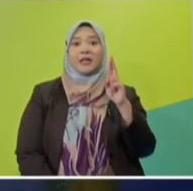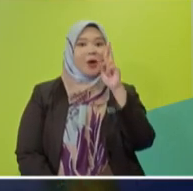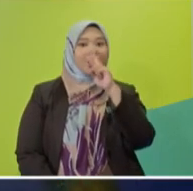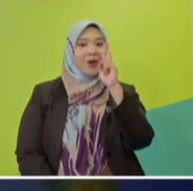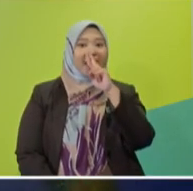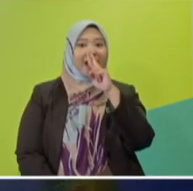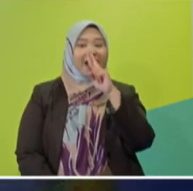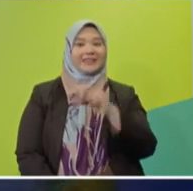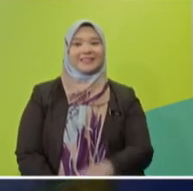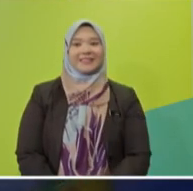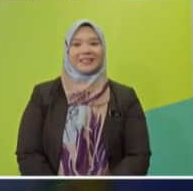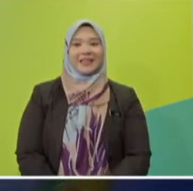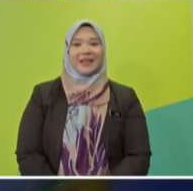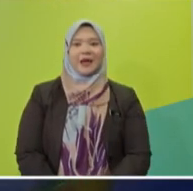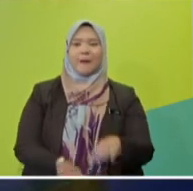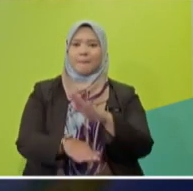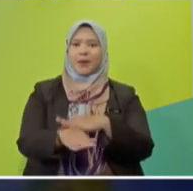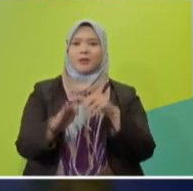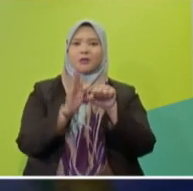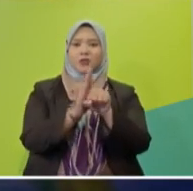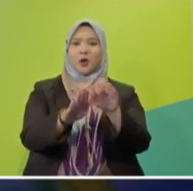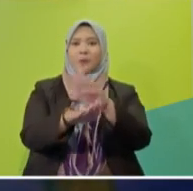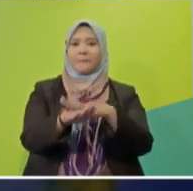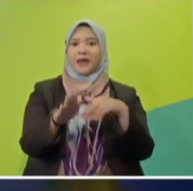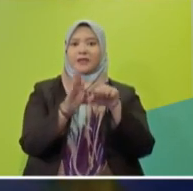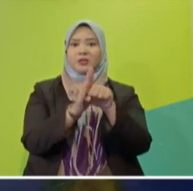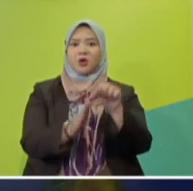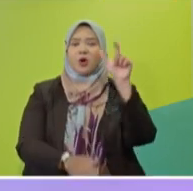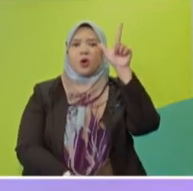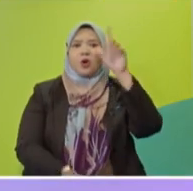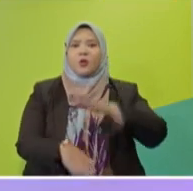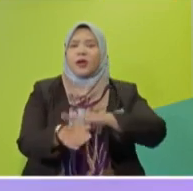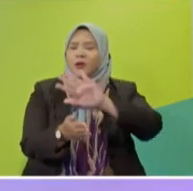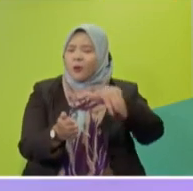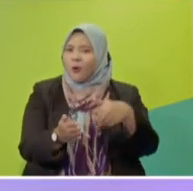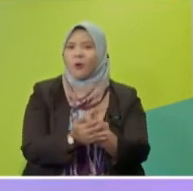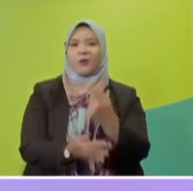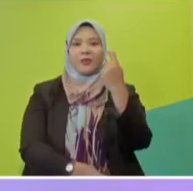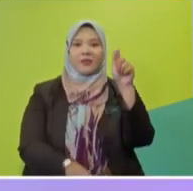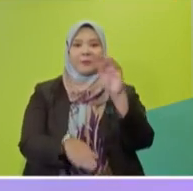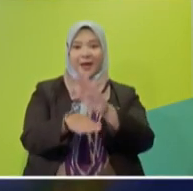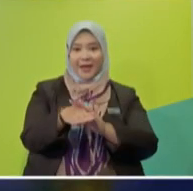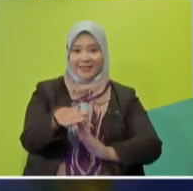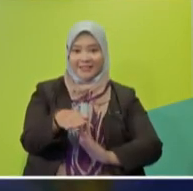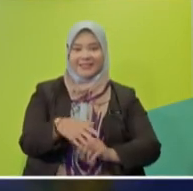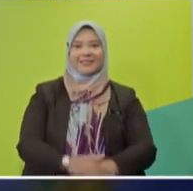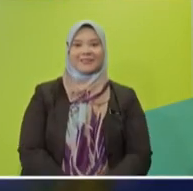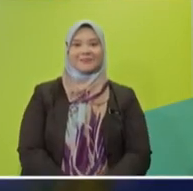Pet show, look all the pets. Well done. Well done. Good. Wow. That was so good. Did they do well, teacher? Yes, well, very